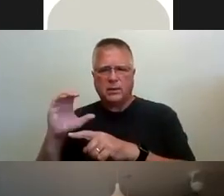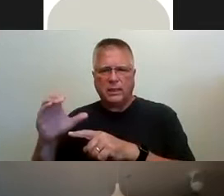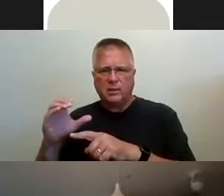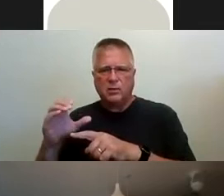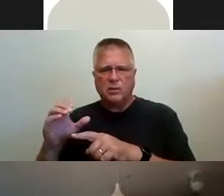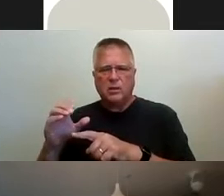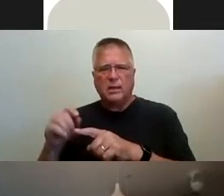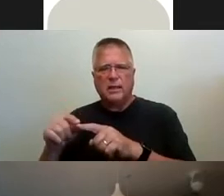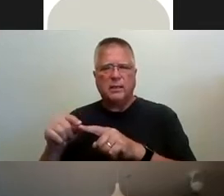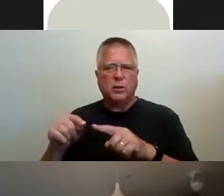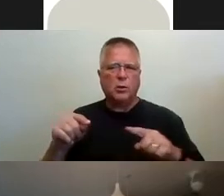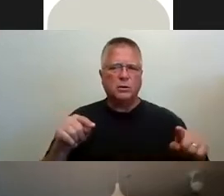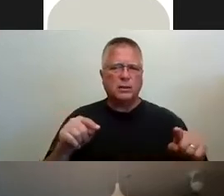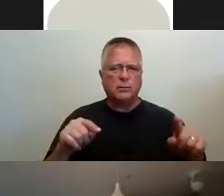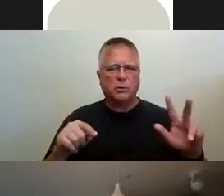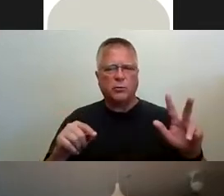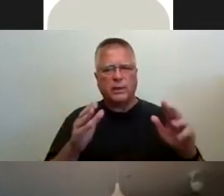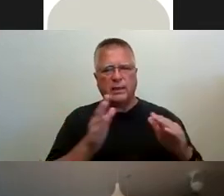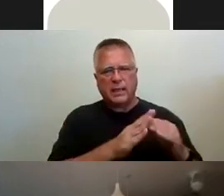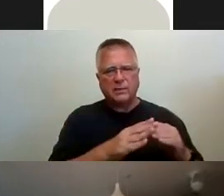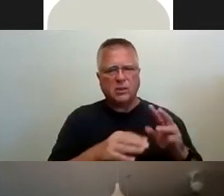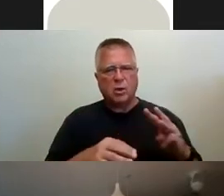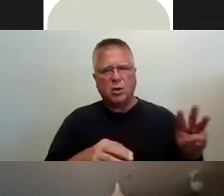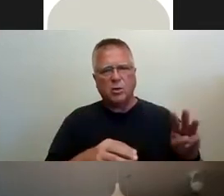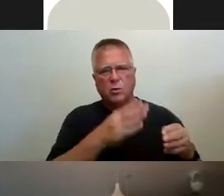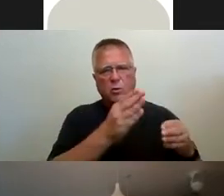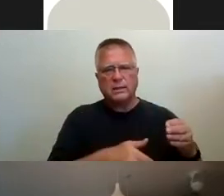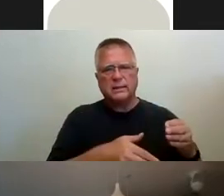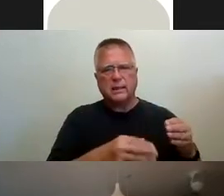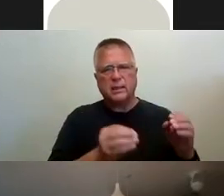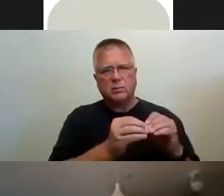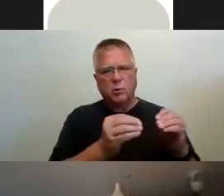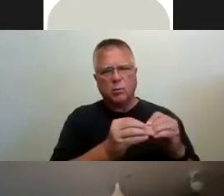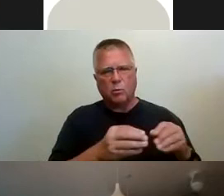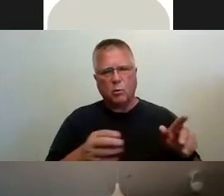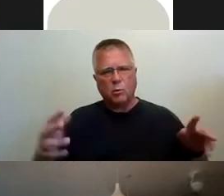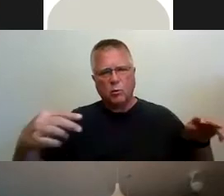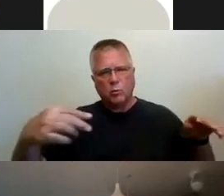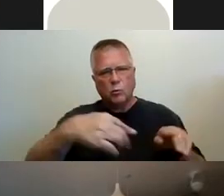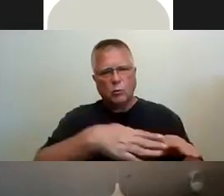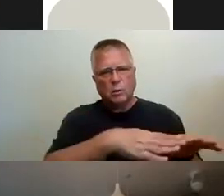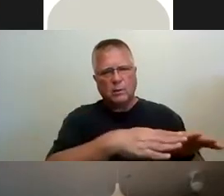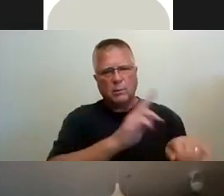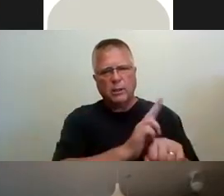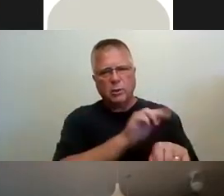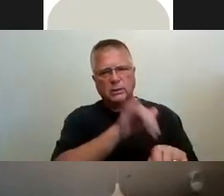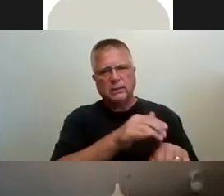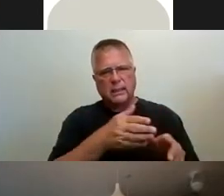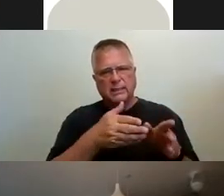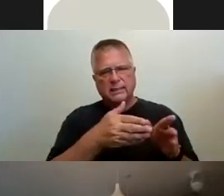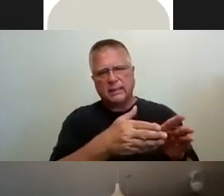it goes up to about 3,000 on the western segment as more traffic is diverted and joins and uses that section as a cut